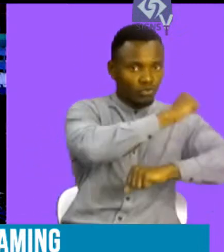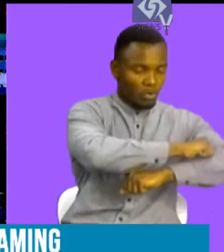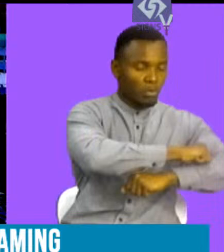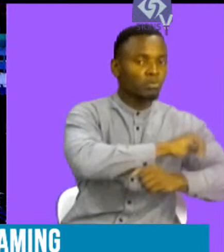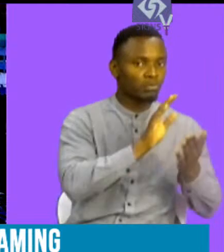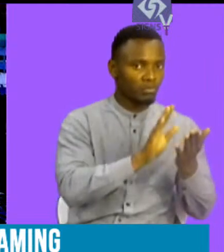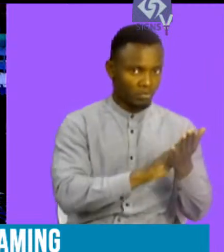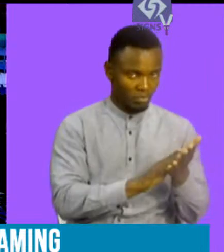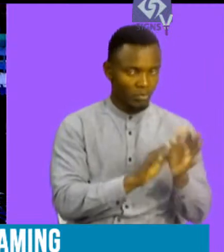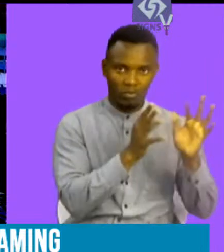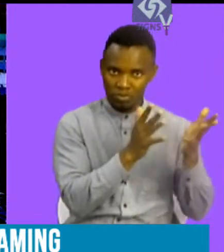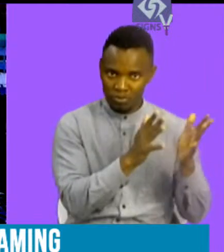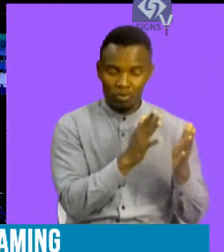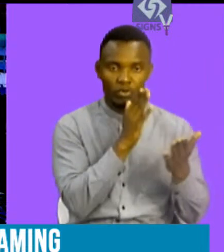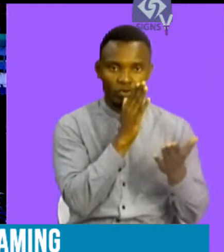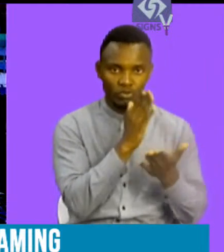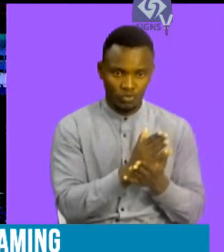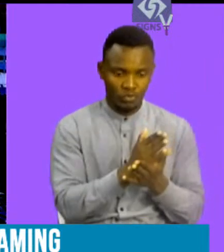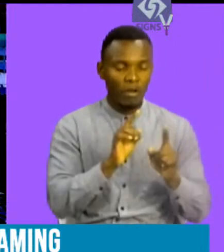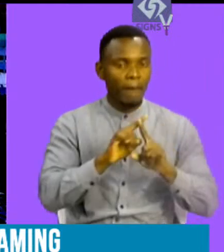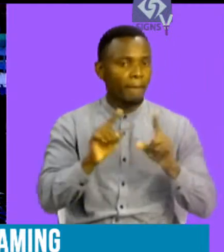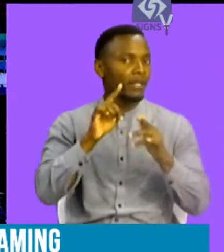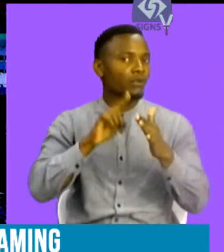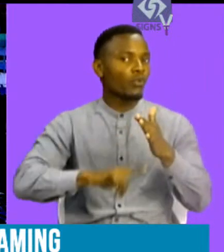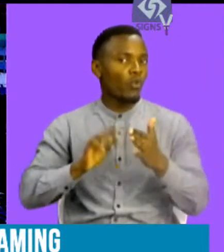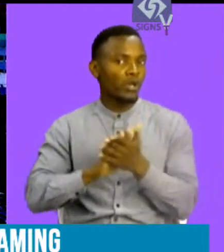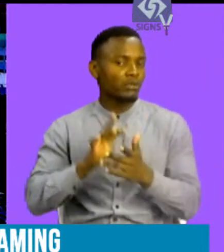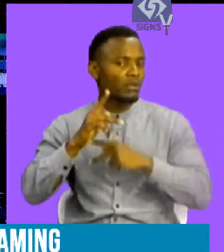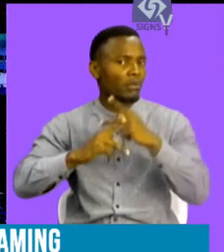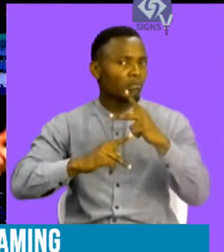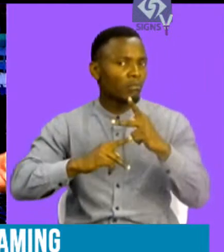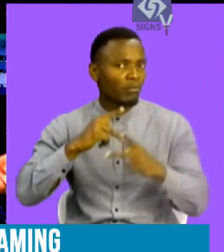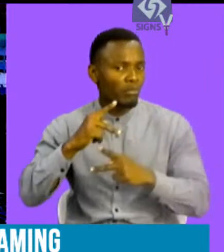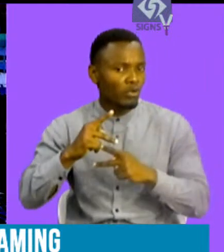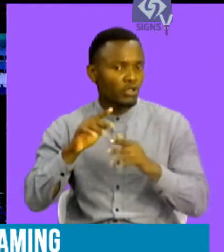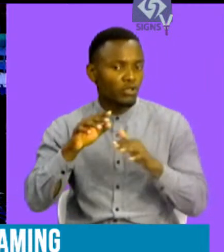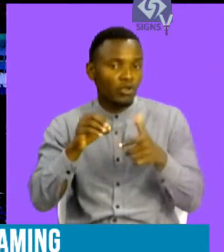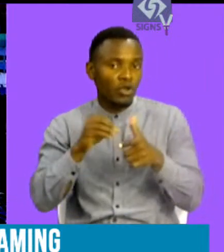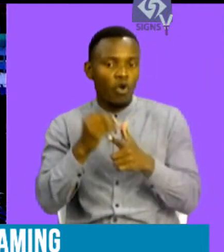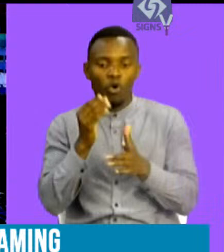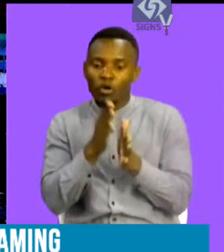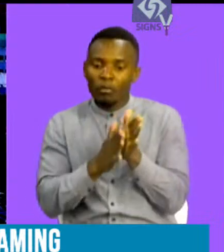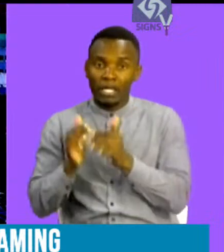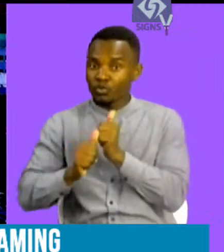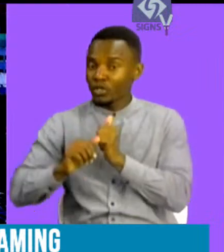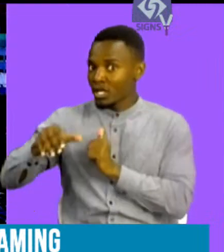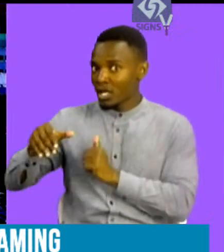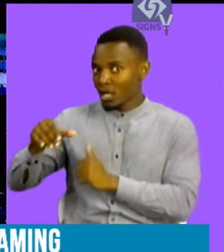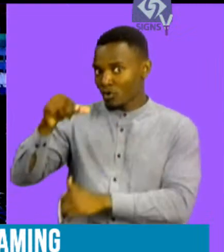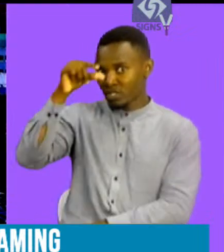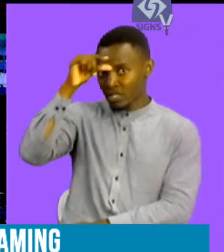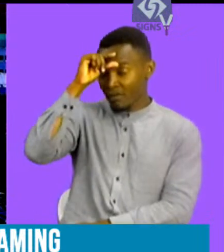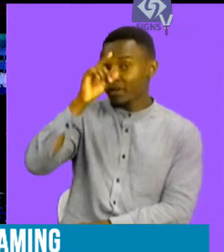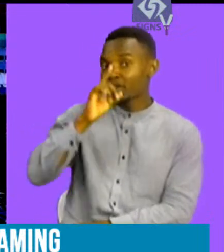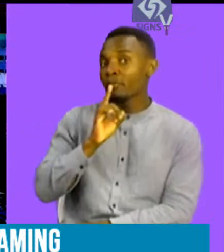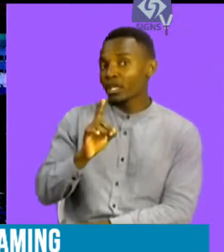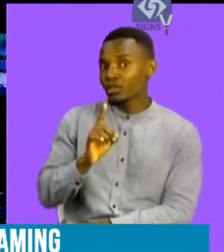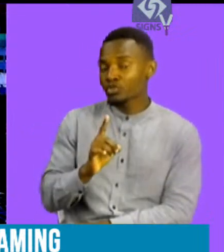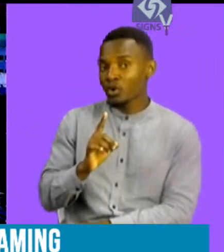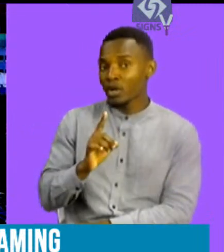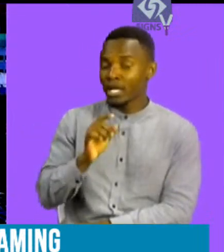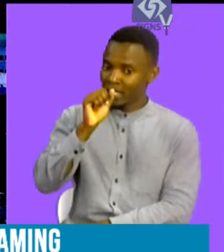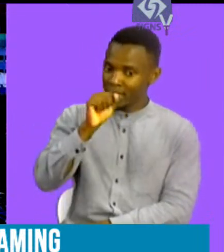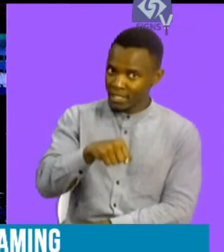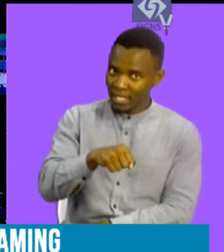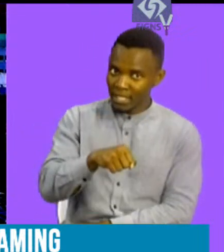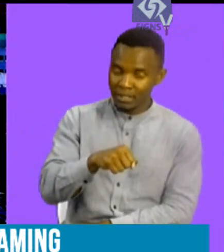commendable. But then what are some of the steps that the county government, or from your point of institution, you are making to make sure that, yes,